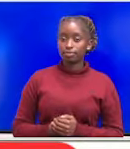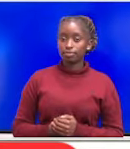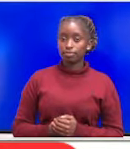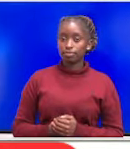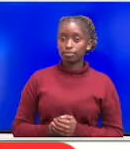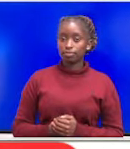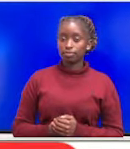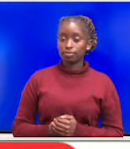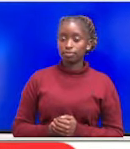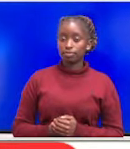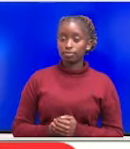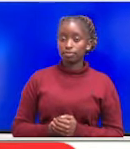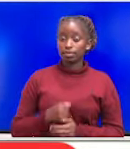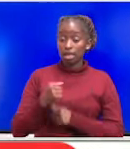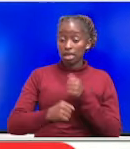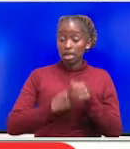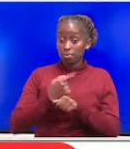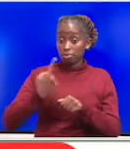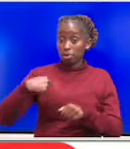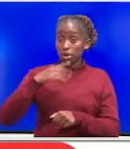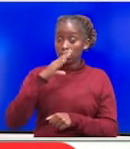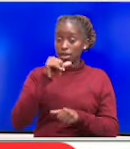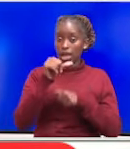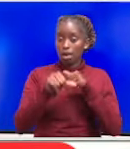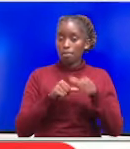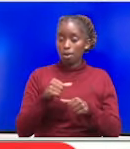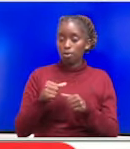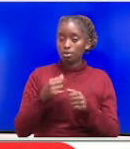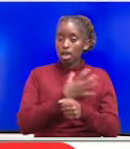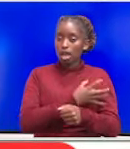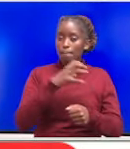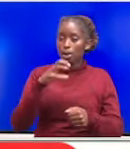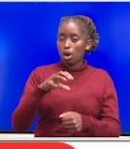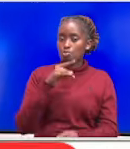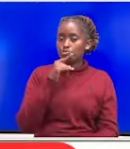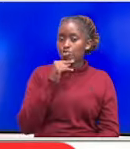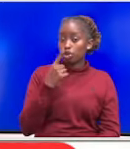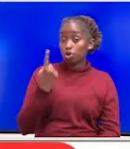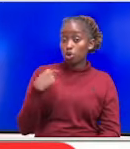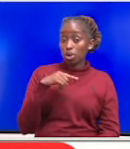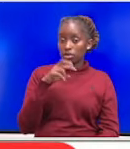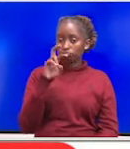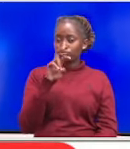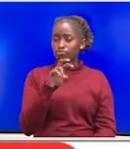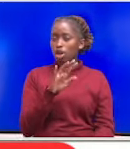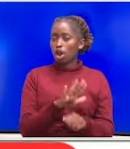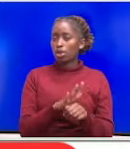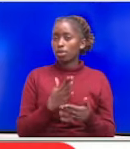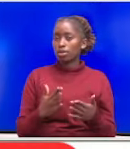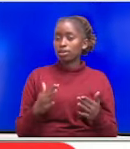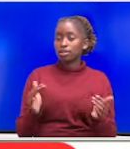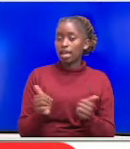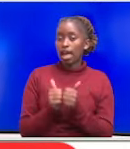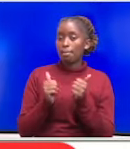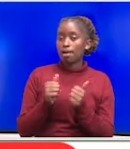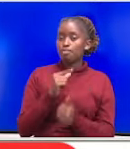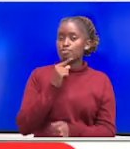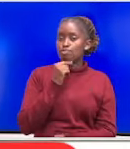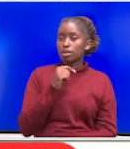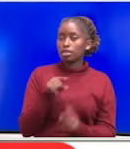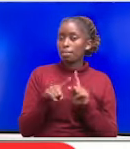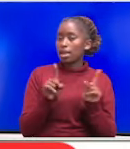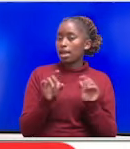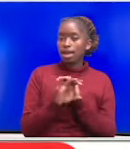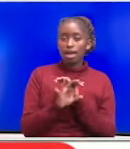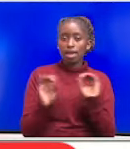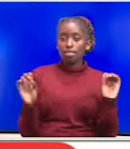We are talking of the boy child, empowerment of the boy child. We have realized that so many things are being done to the boy child, but actually nothing much